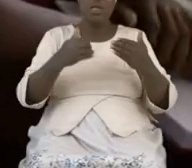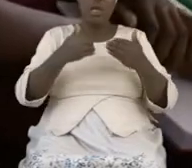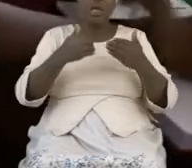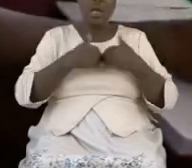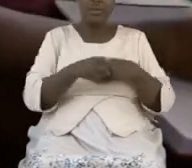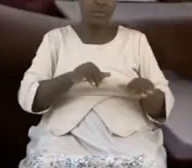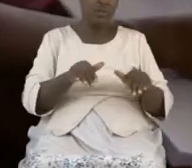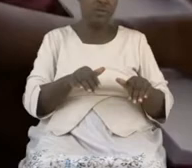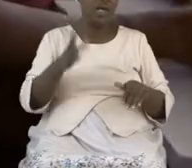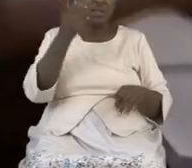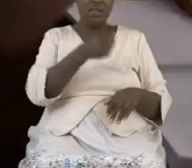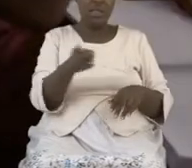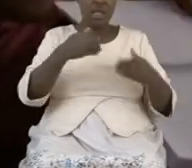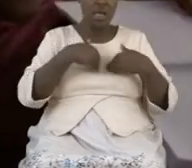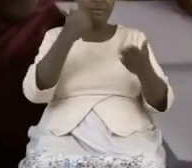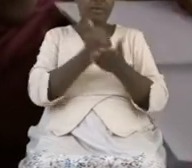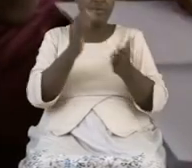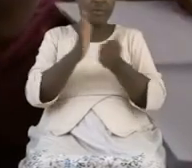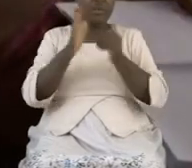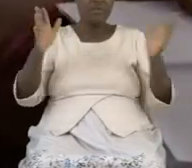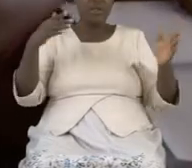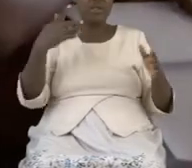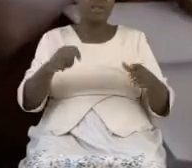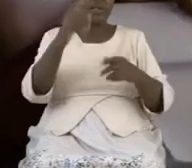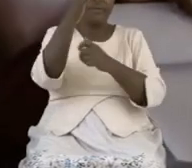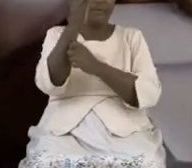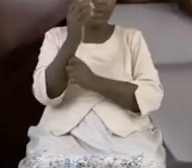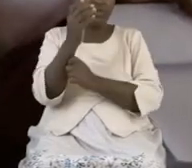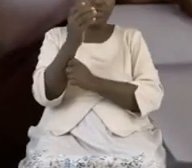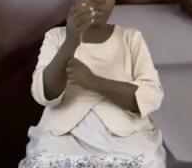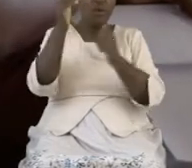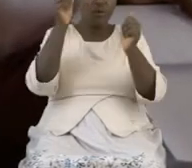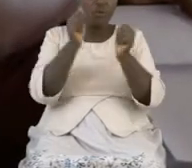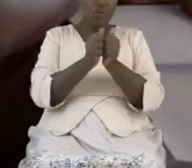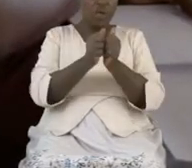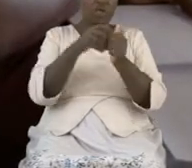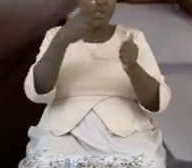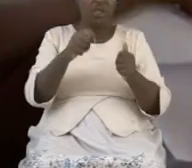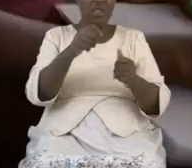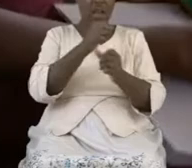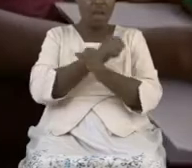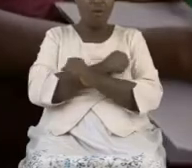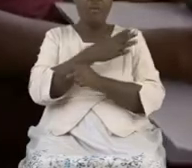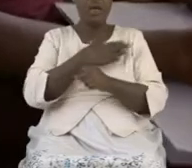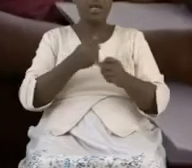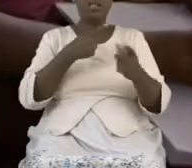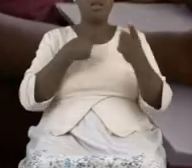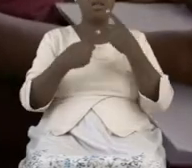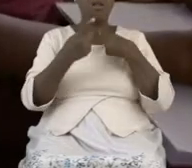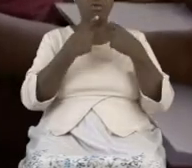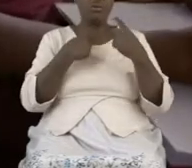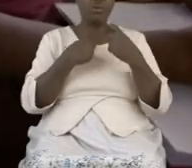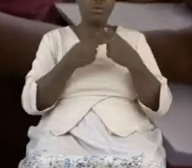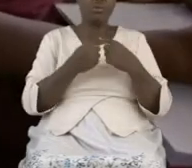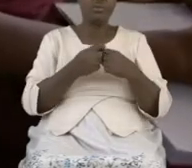crucified the flesh with the affections and the lusts.